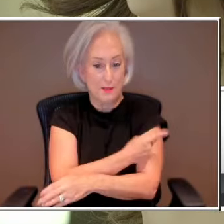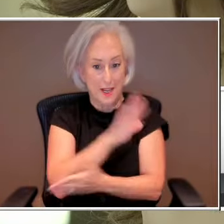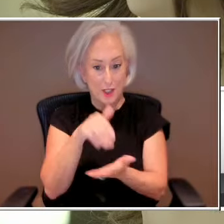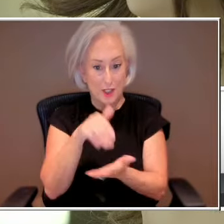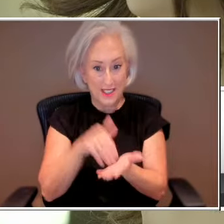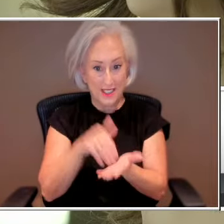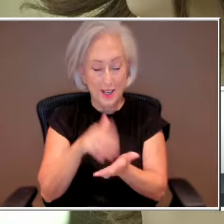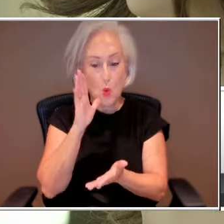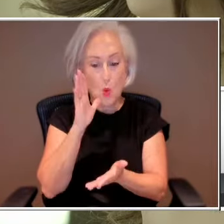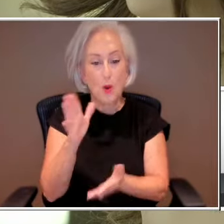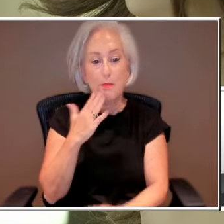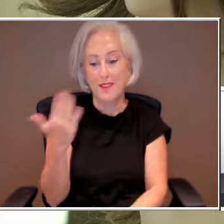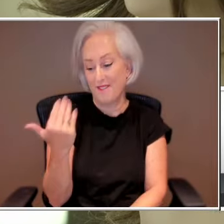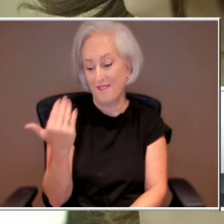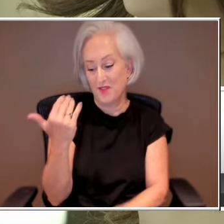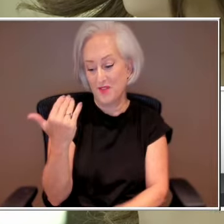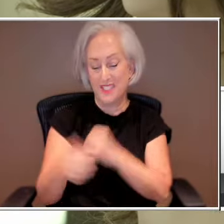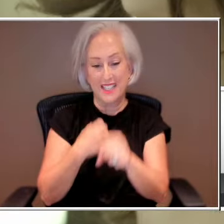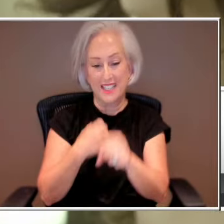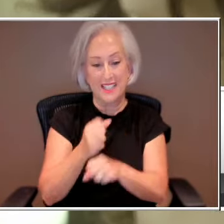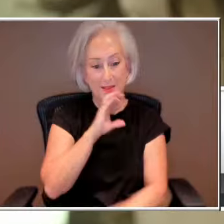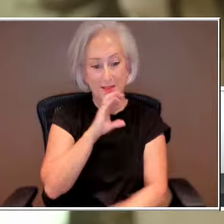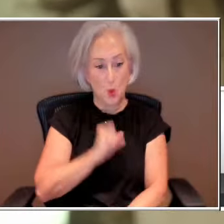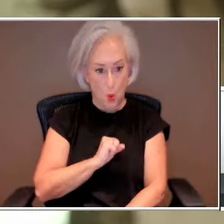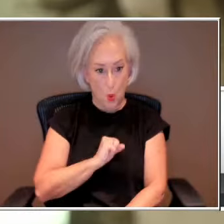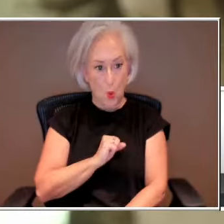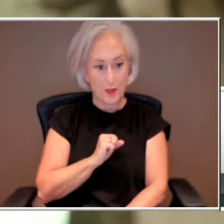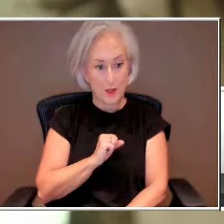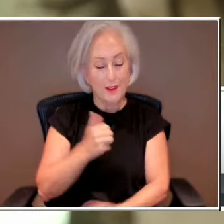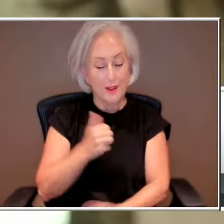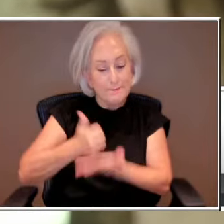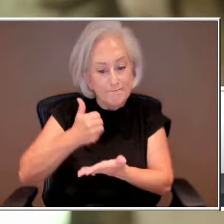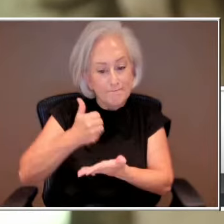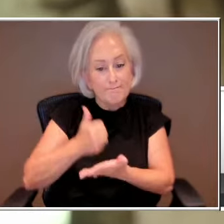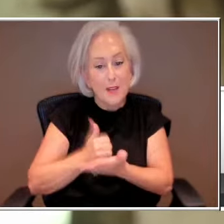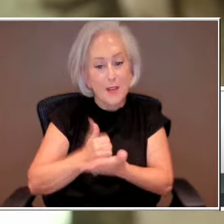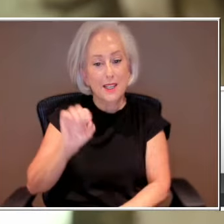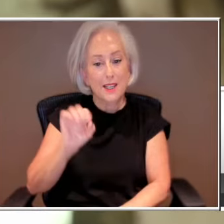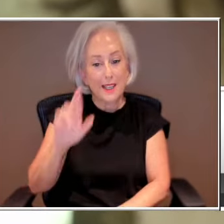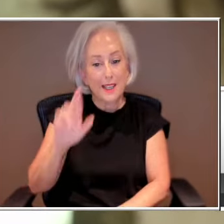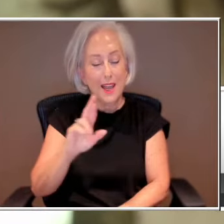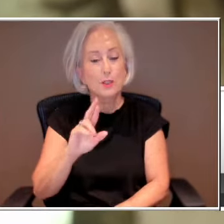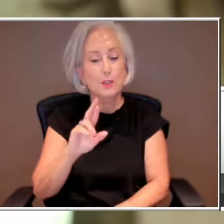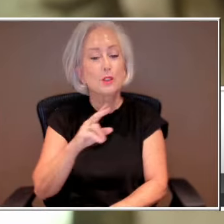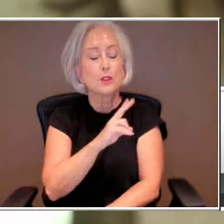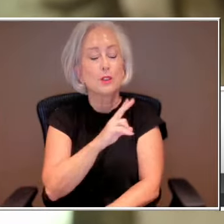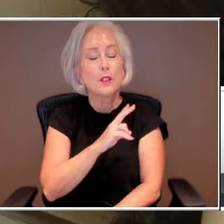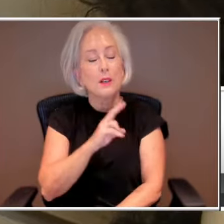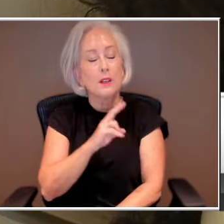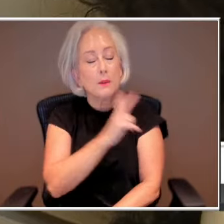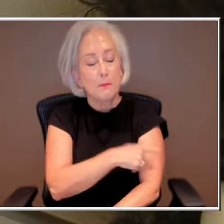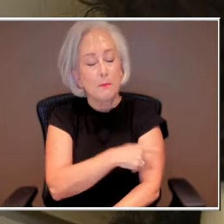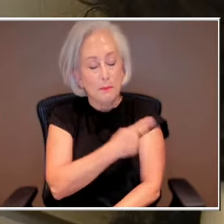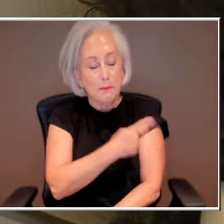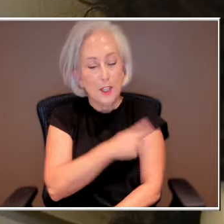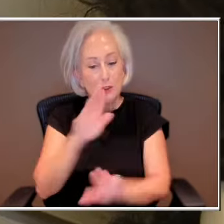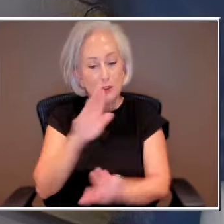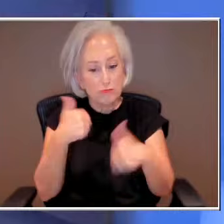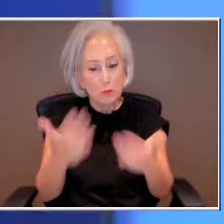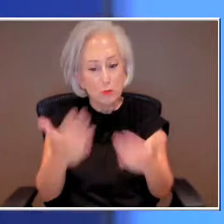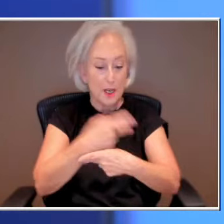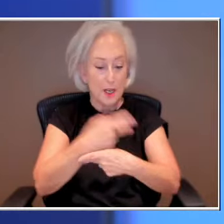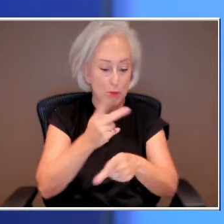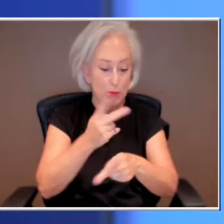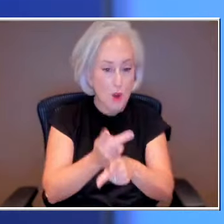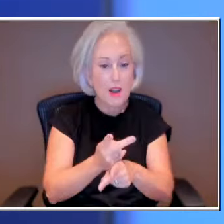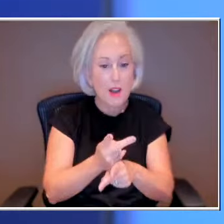Missy's has been helping cancer patients navigate their diagnosis by providing products and services specific to their disease. It